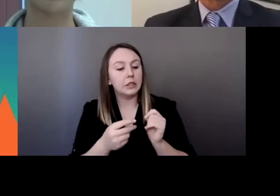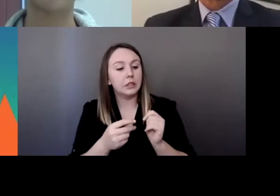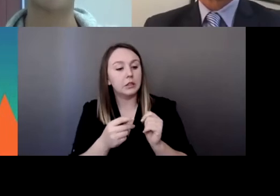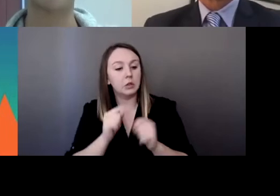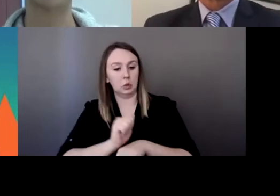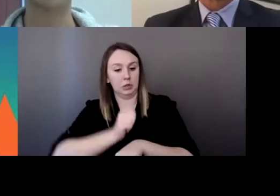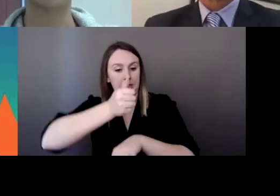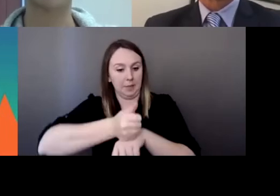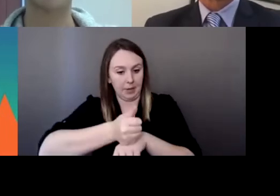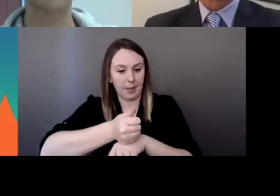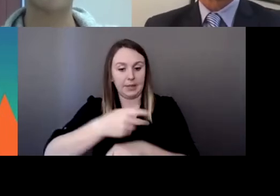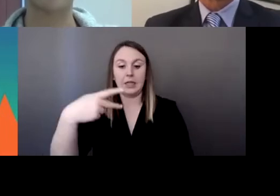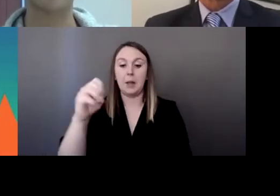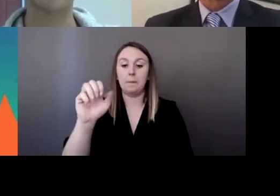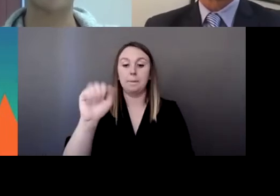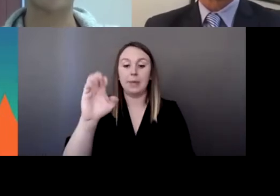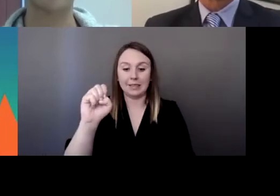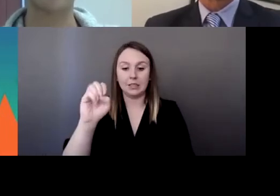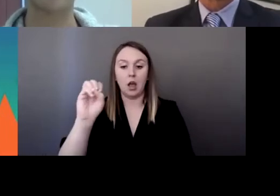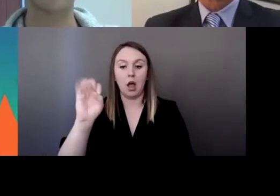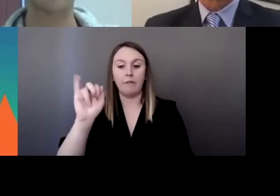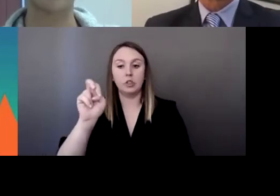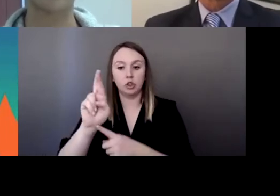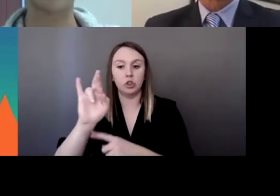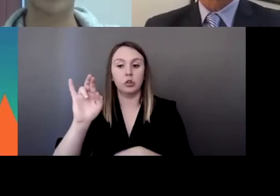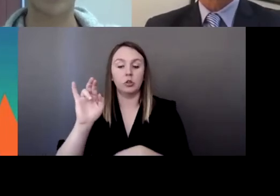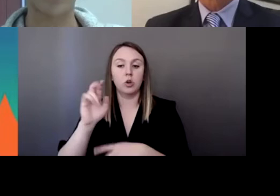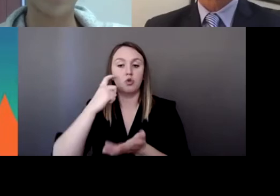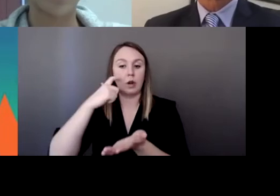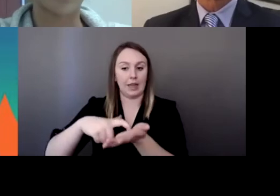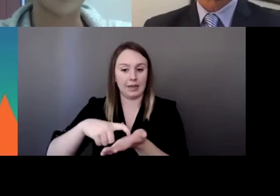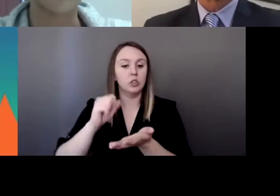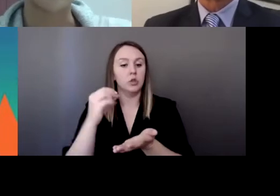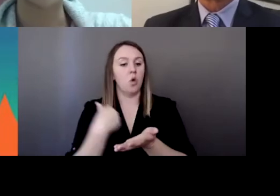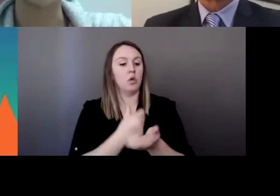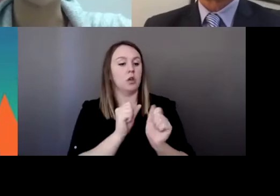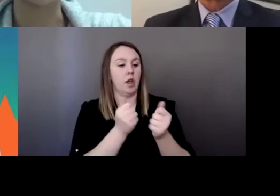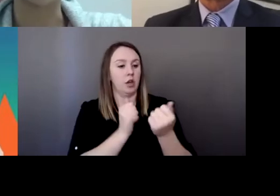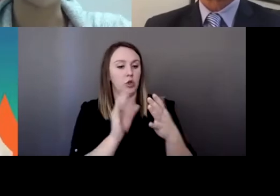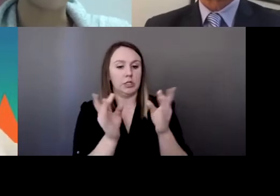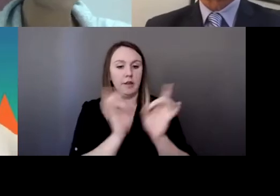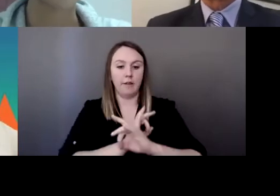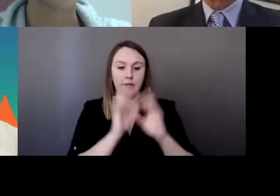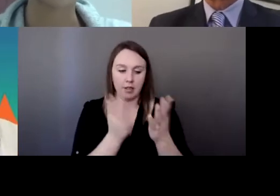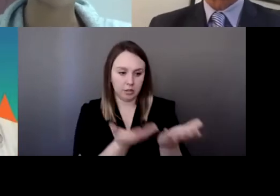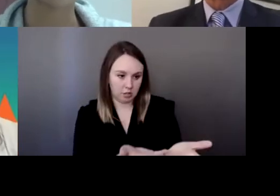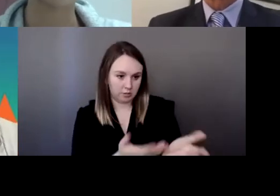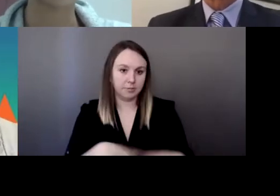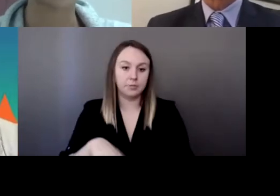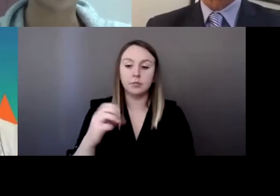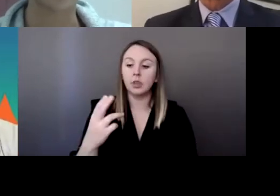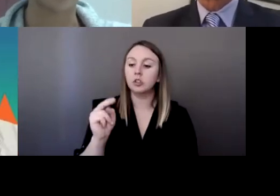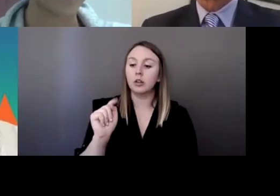implement peace officer recognition so that we can address violence? Yes, thank you. Again, thank